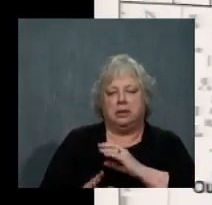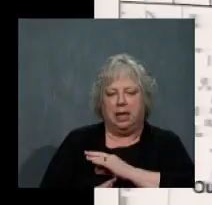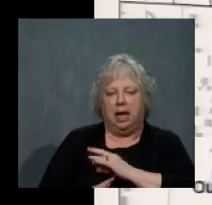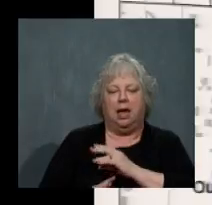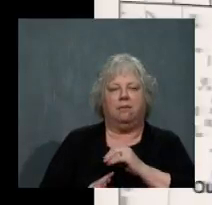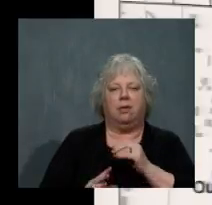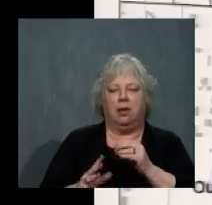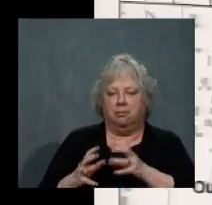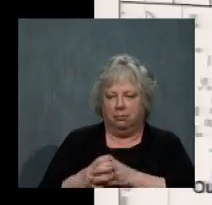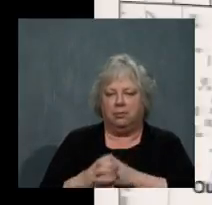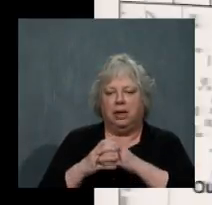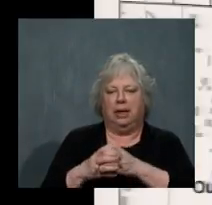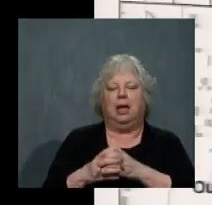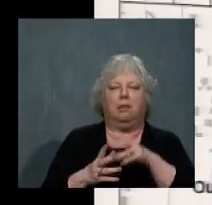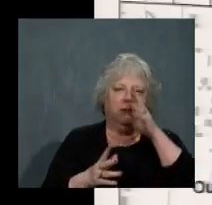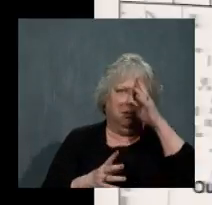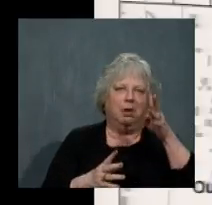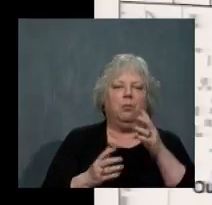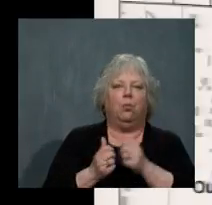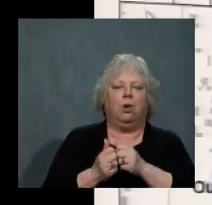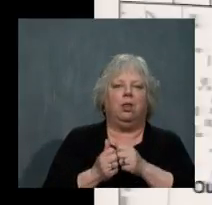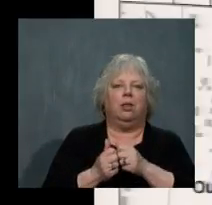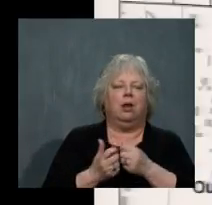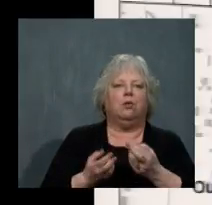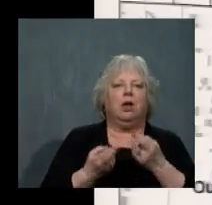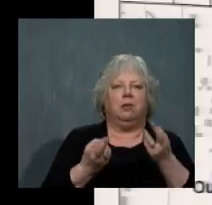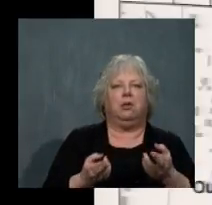okay. That really wasn't a trick question.